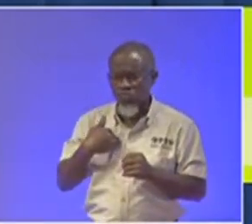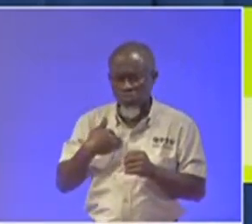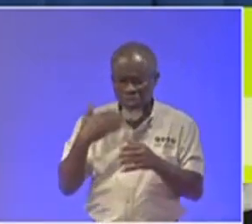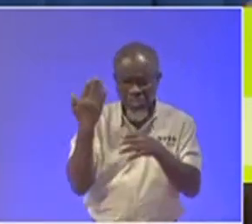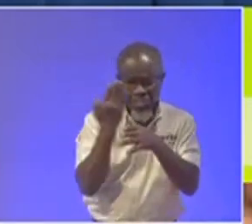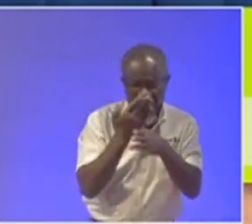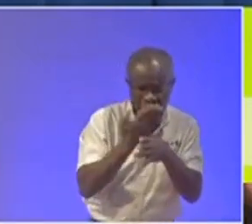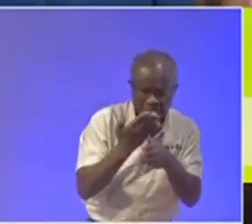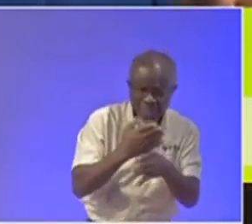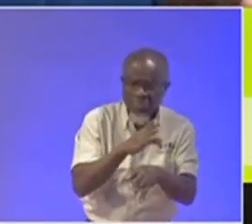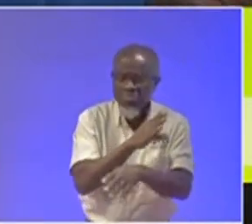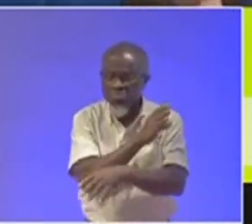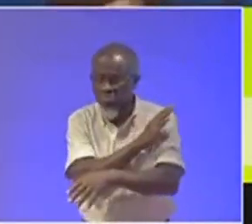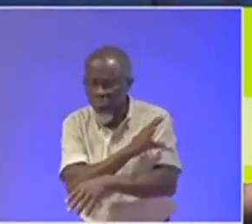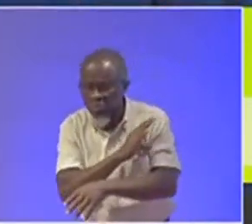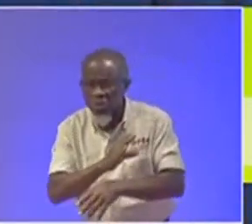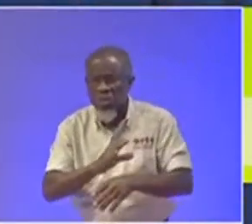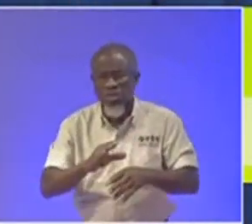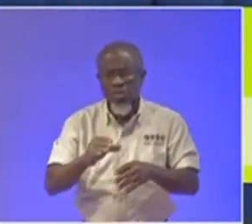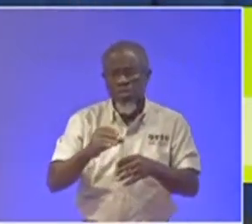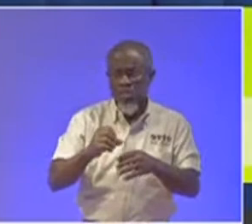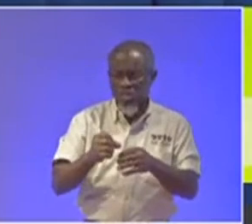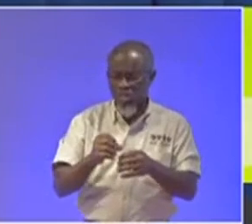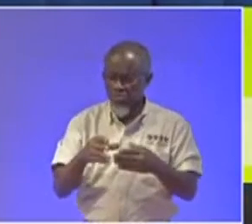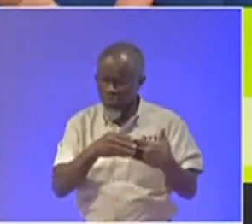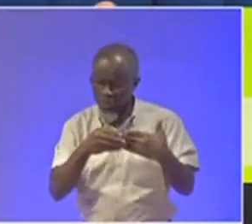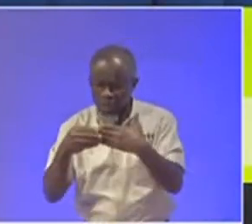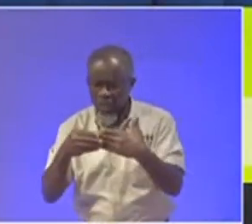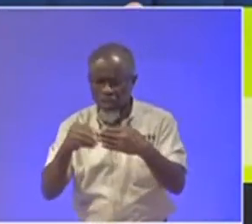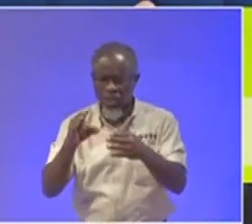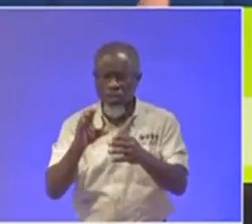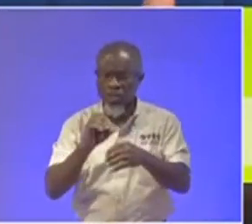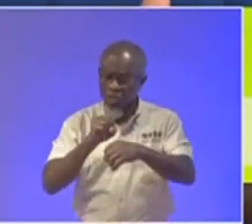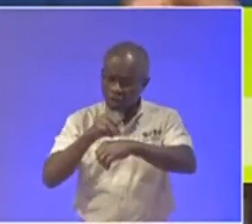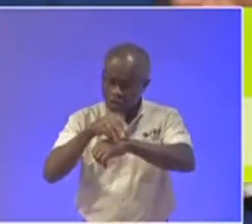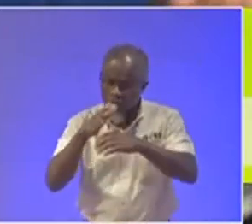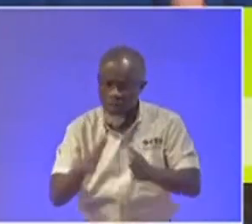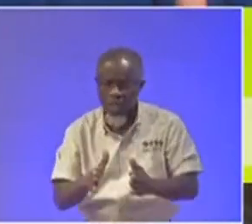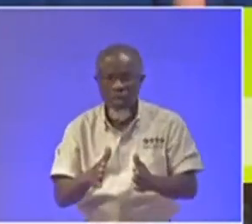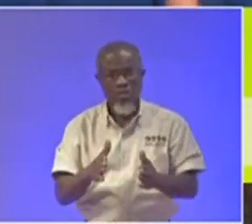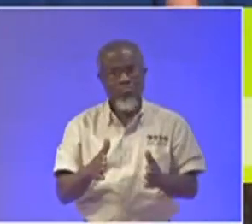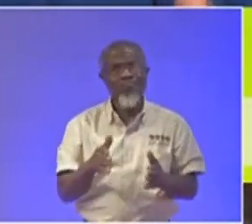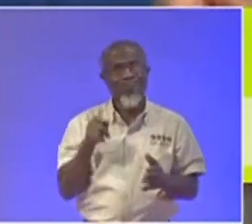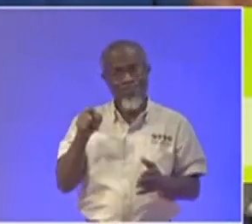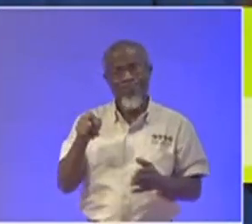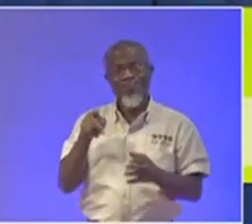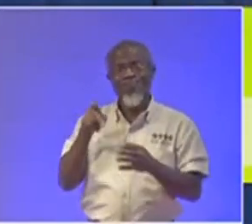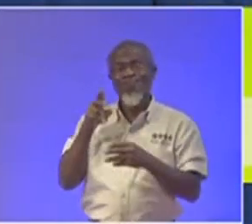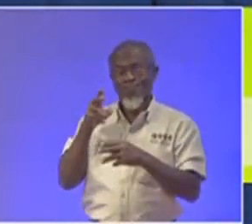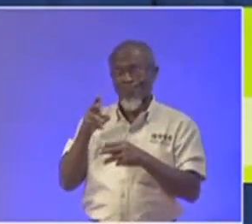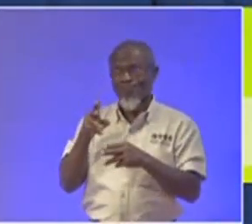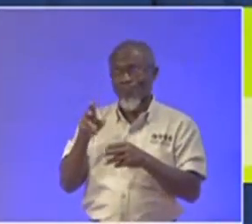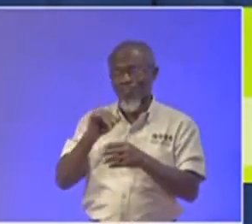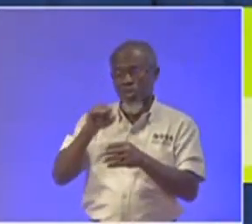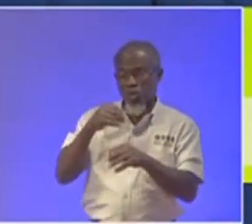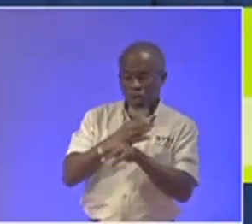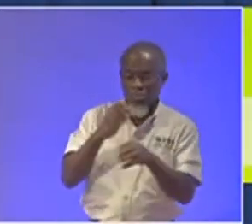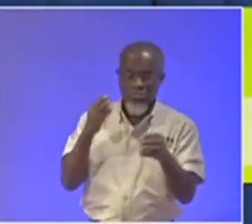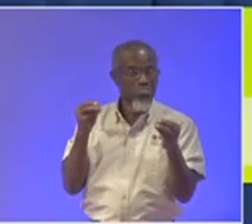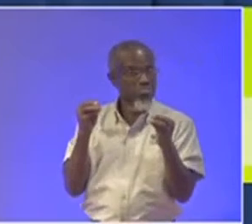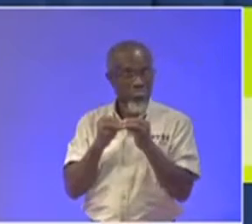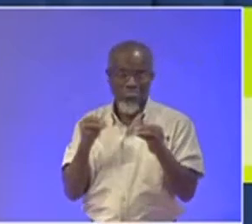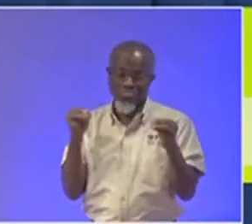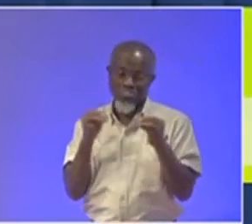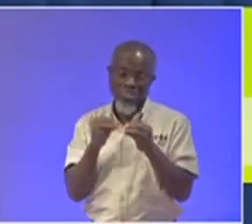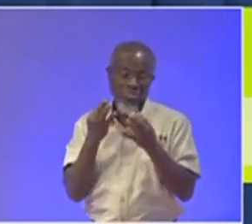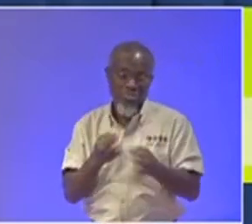have the guidance counselor, the educational psychologist. Their role is becoming more and more critical. But teachers